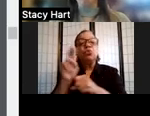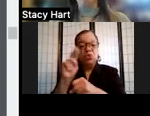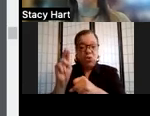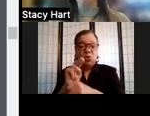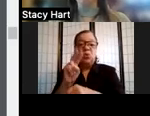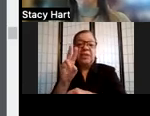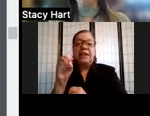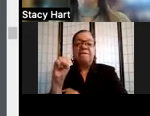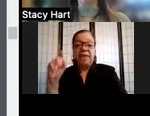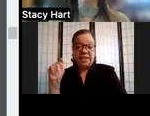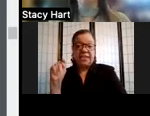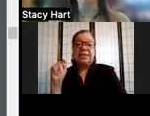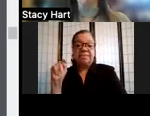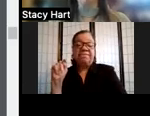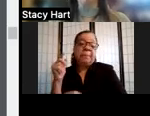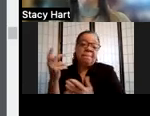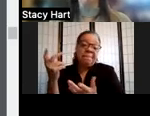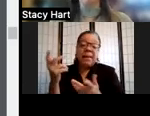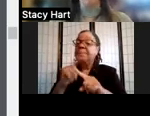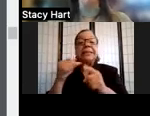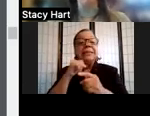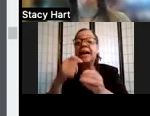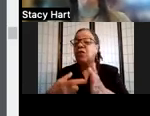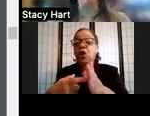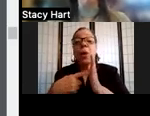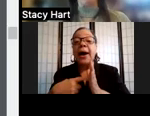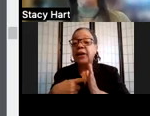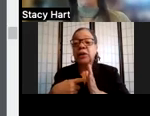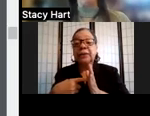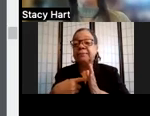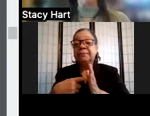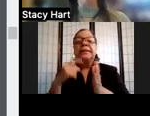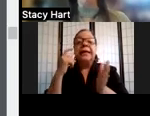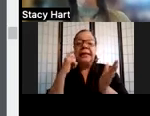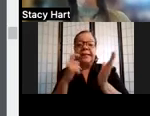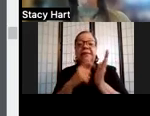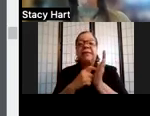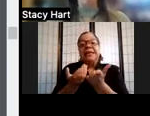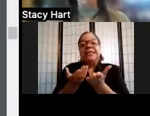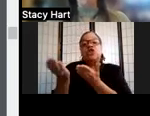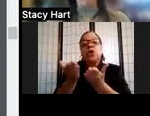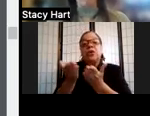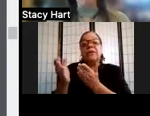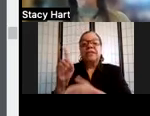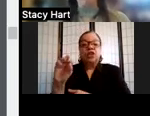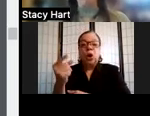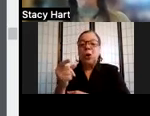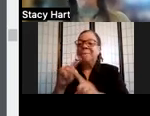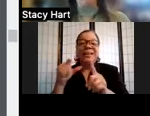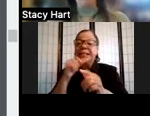have their dog wear a vest or a harness that identifies them as such, but that's not